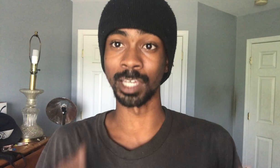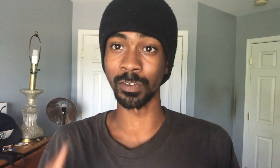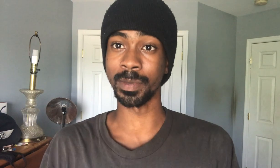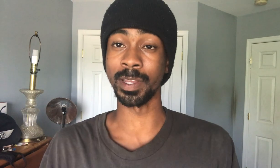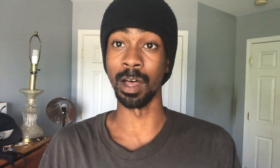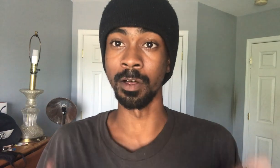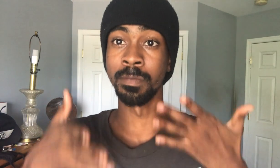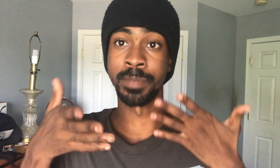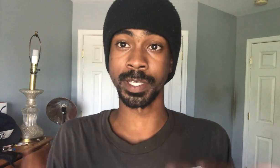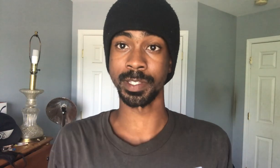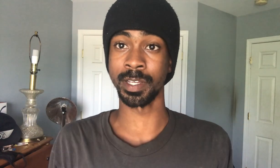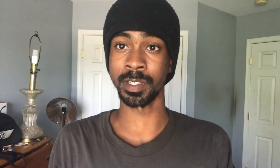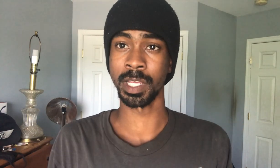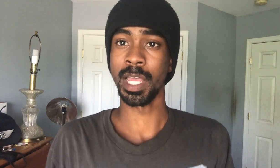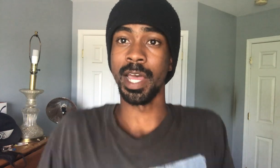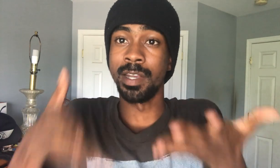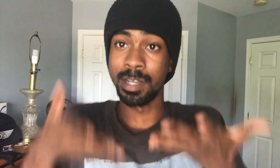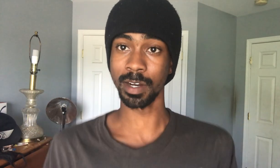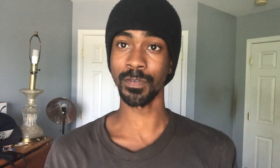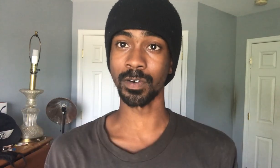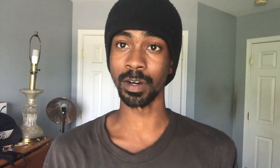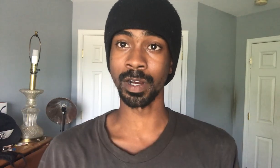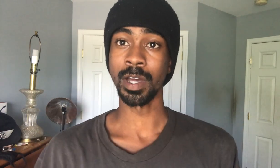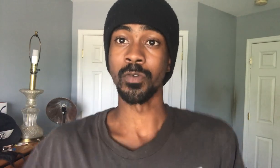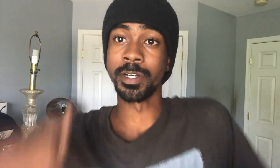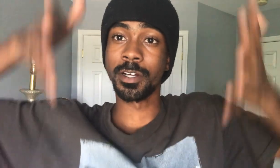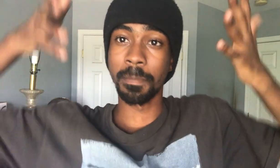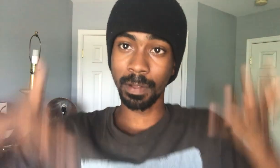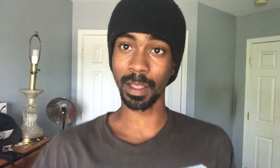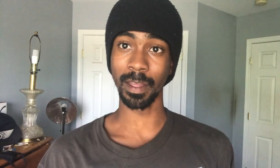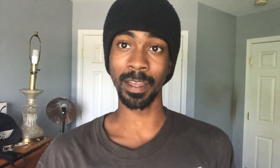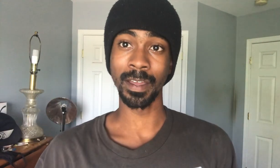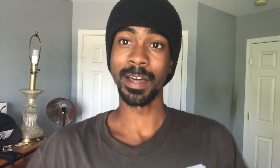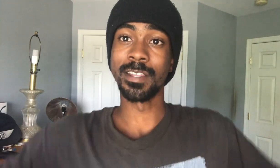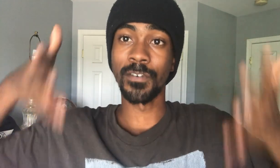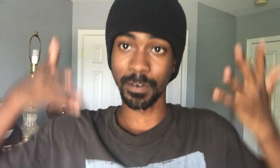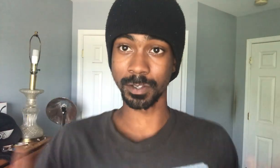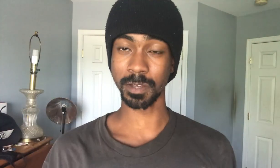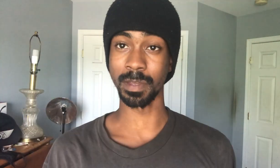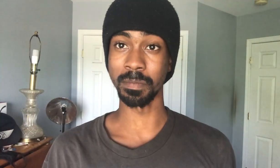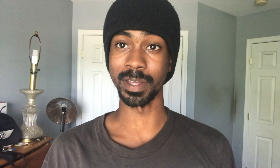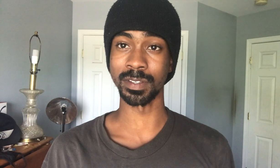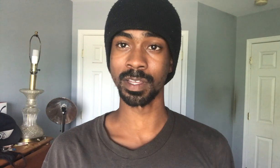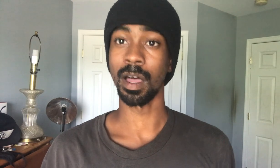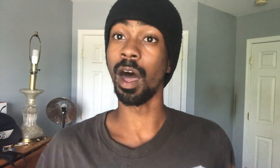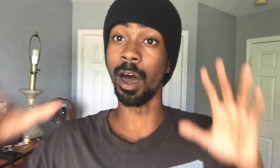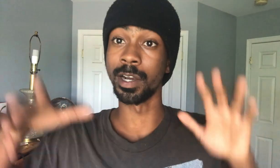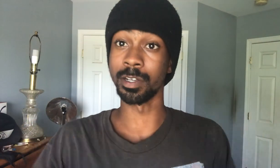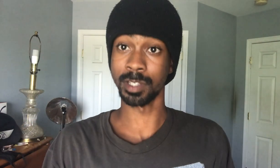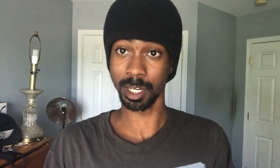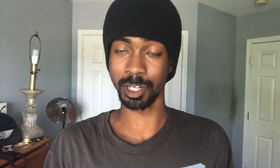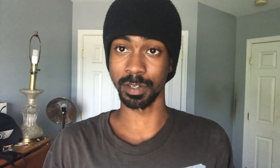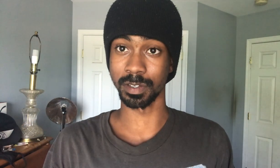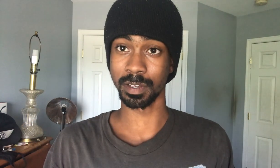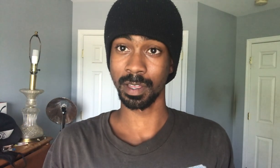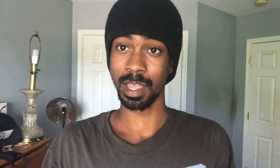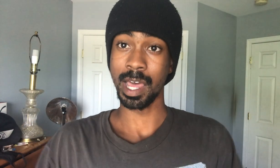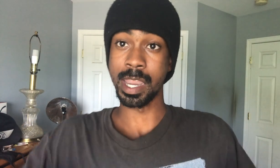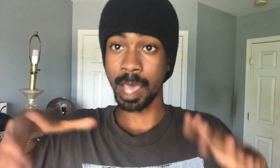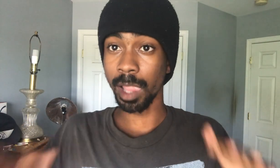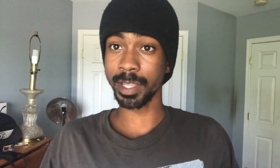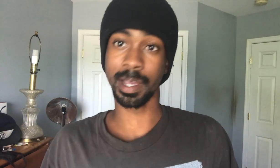a government-owned business, and therefore we should apply the First Amendment on those